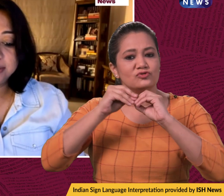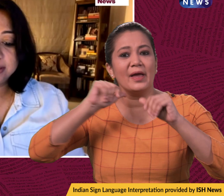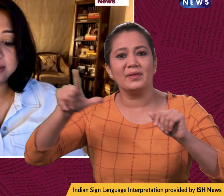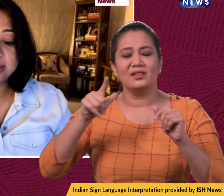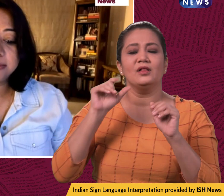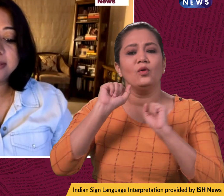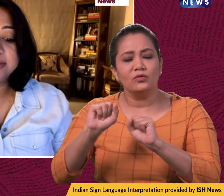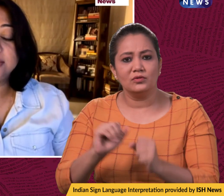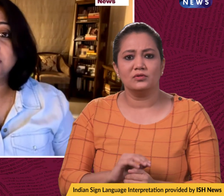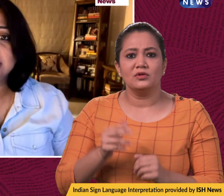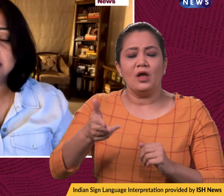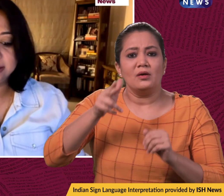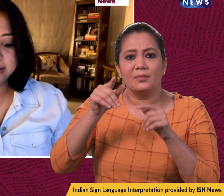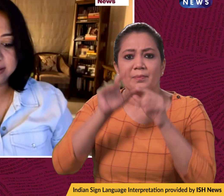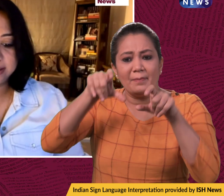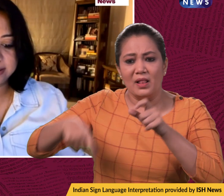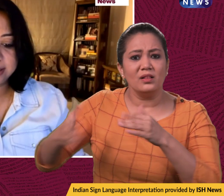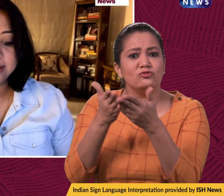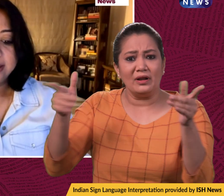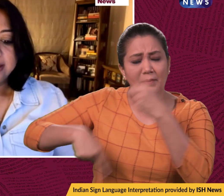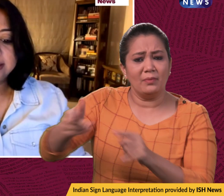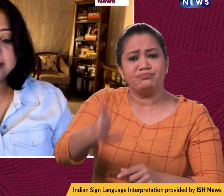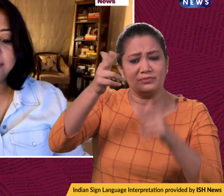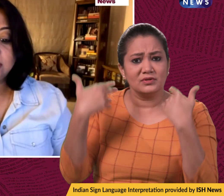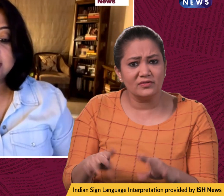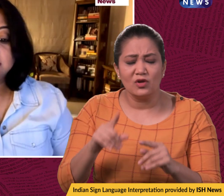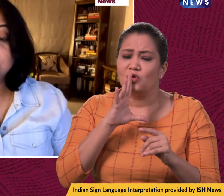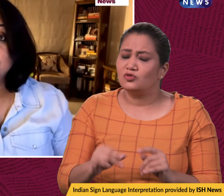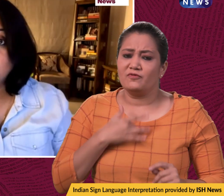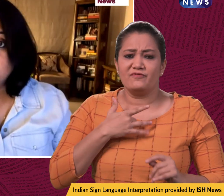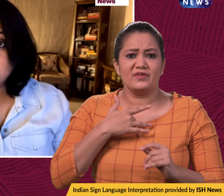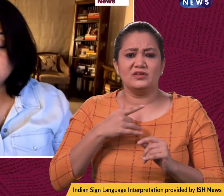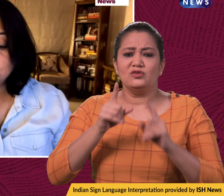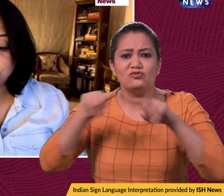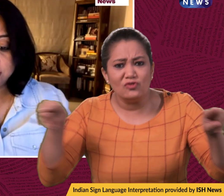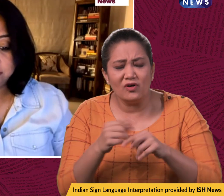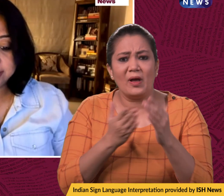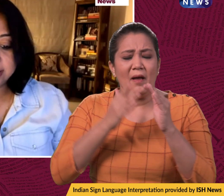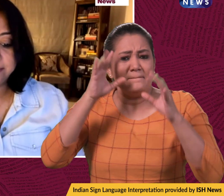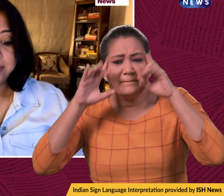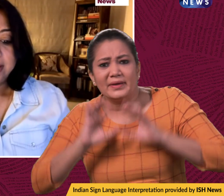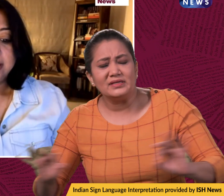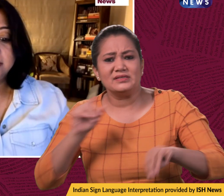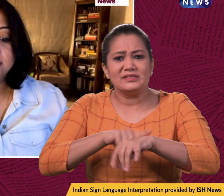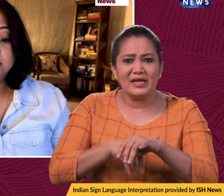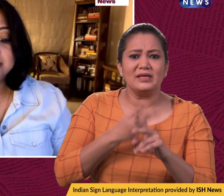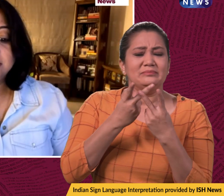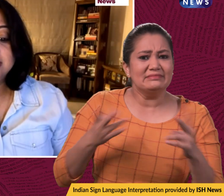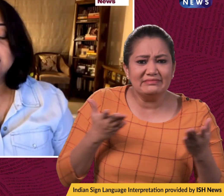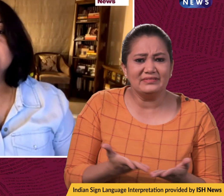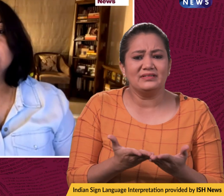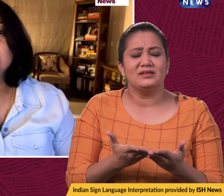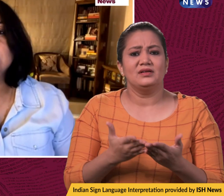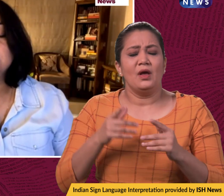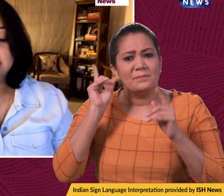unarmed civilians were killed in the incident. He said, it is therefore tantamount to war crimes during peacetime and amounts to a